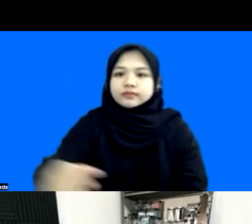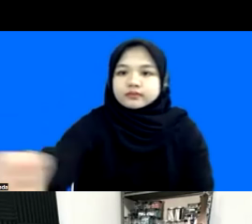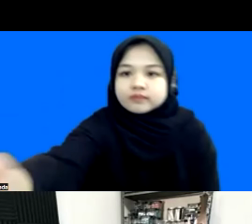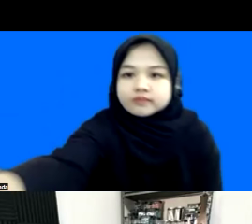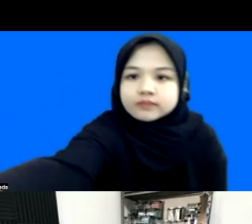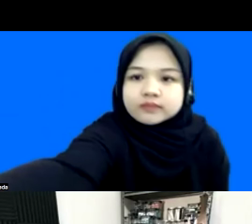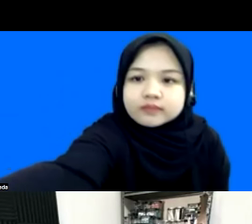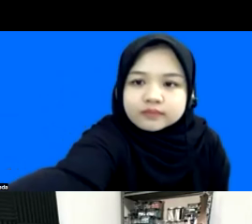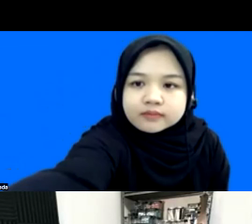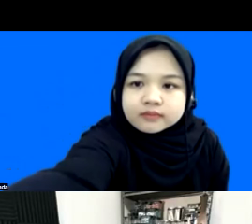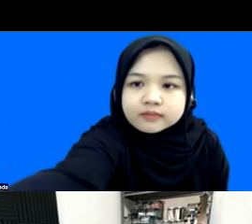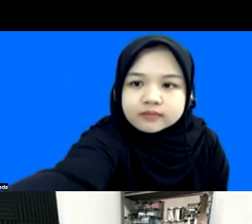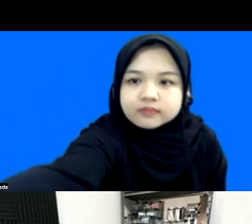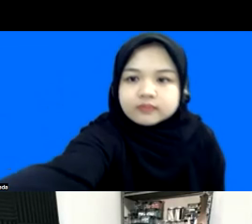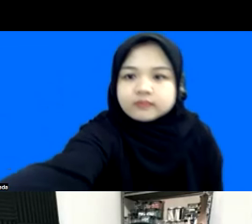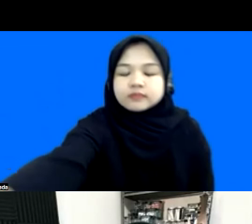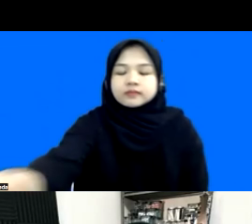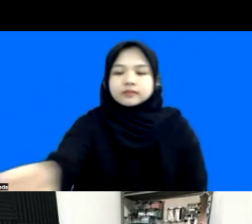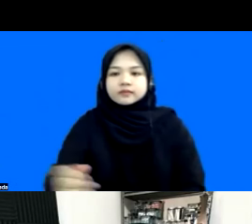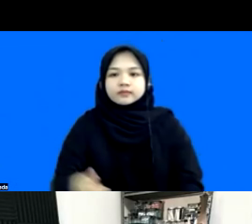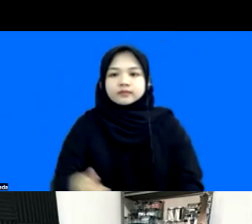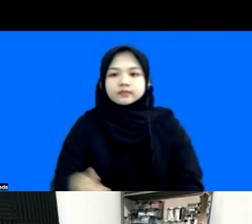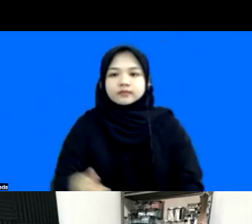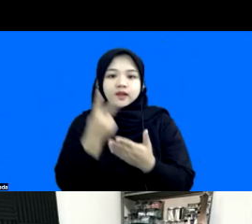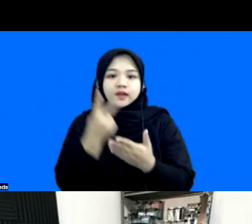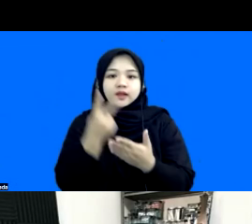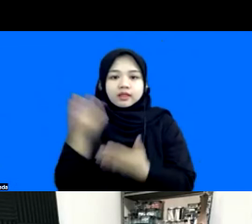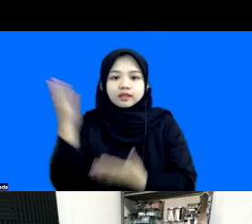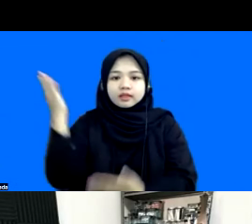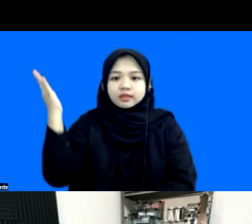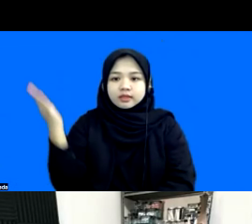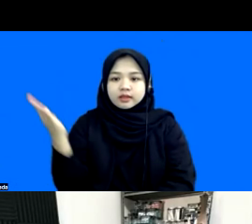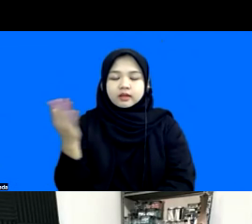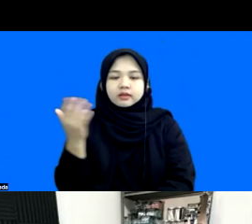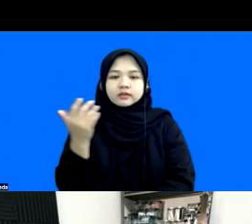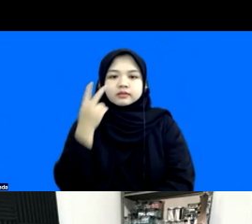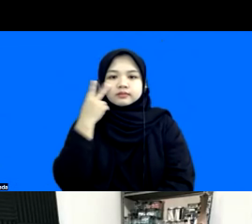There we go. I hope everyone can see the screen and can hear me well.